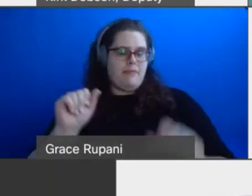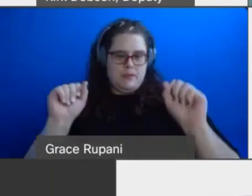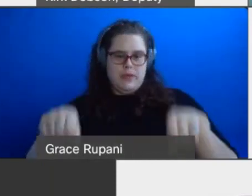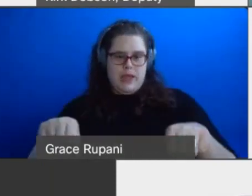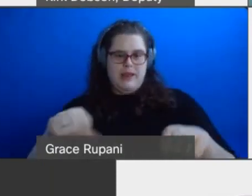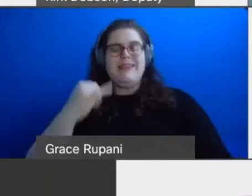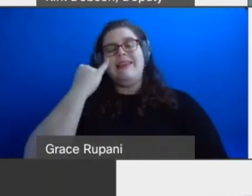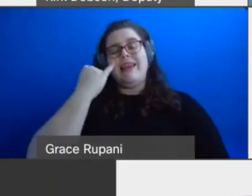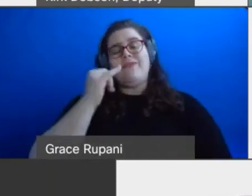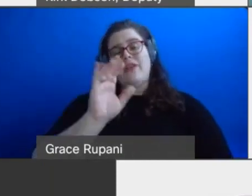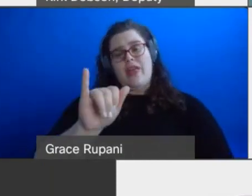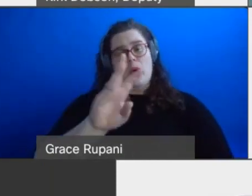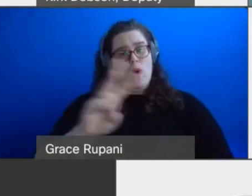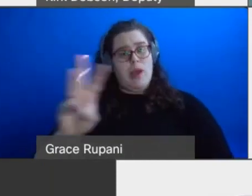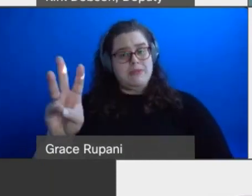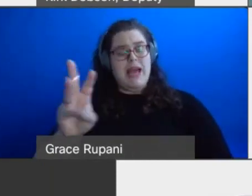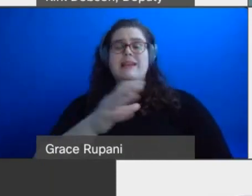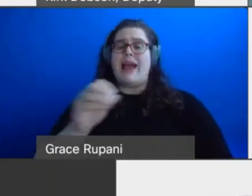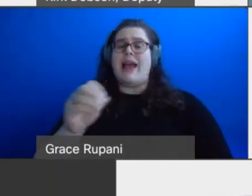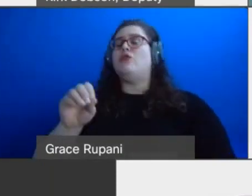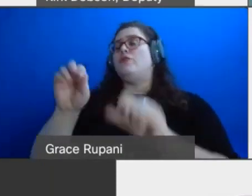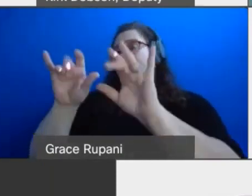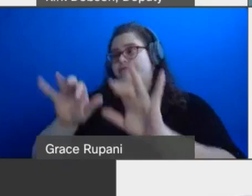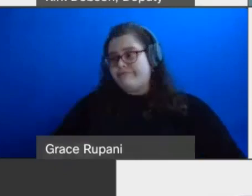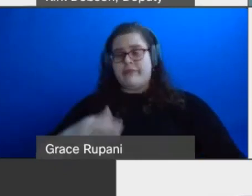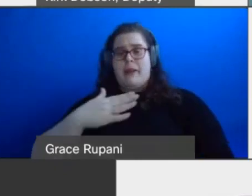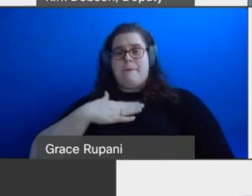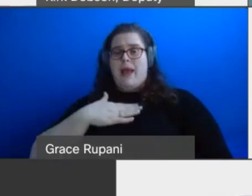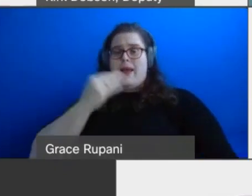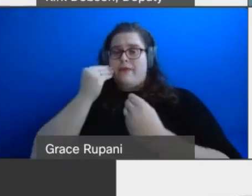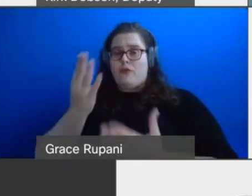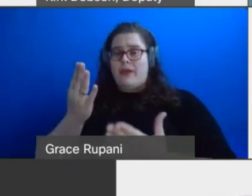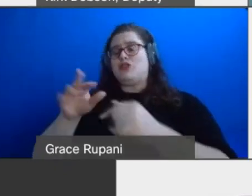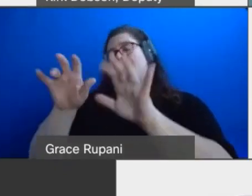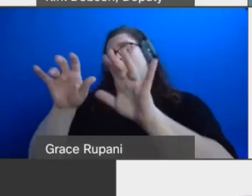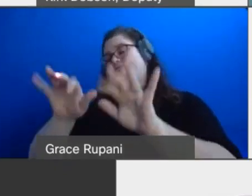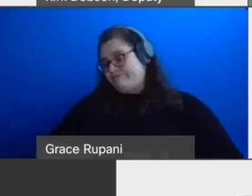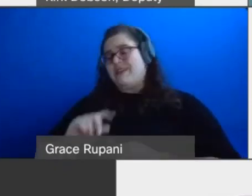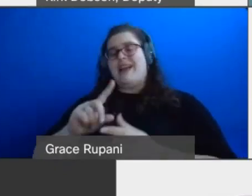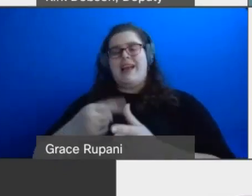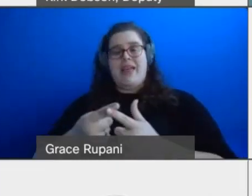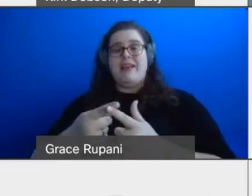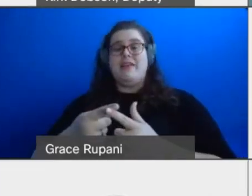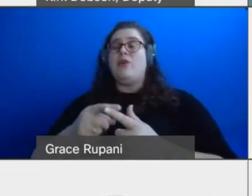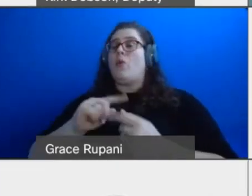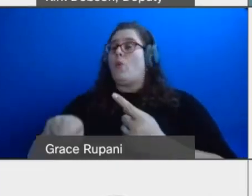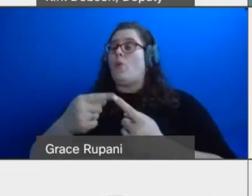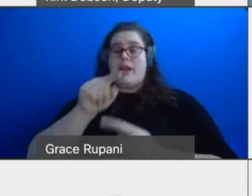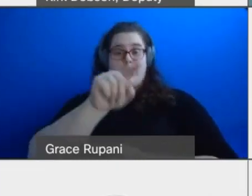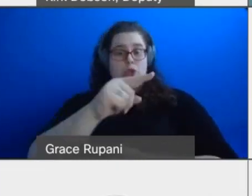all your information, you can be sent an email to let you know when your